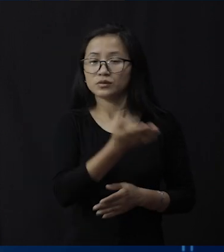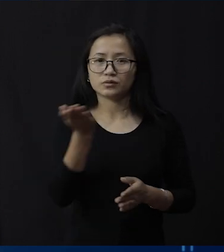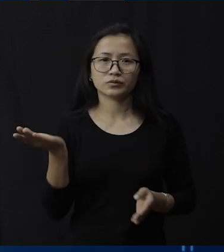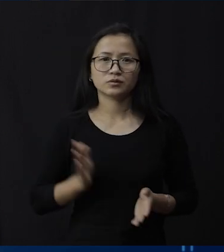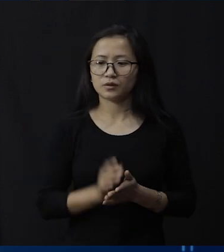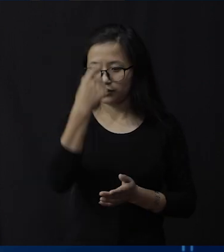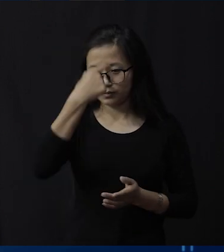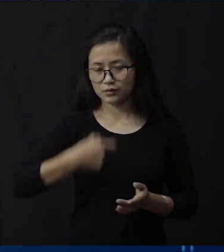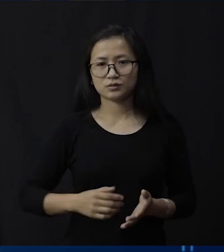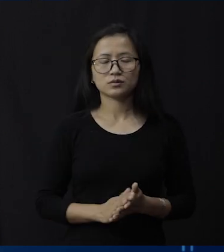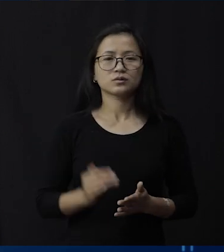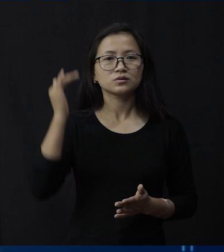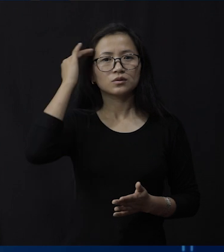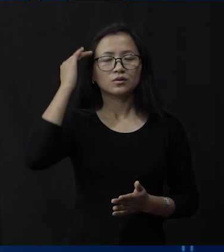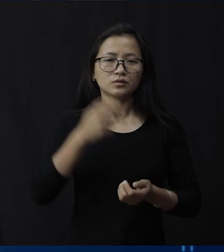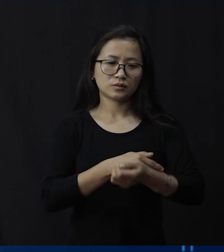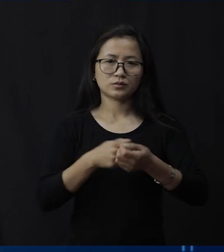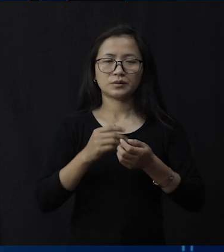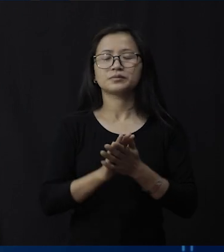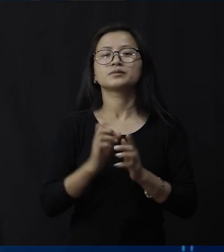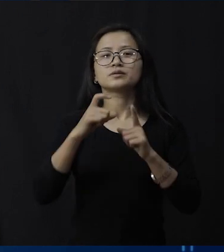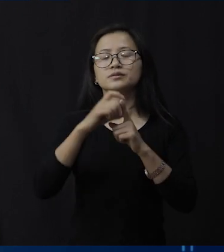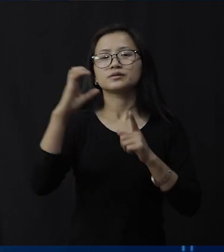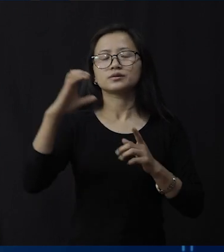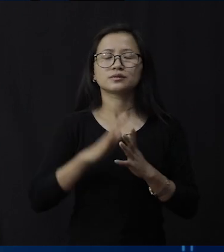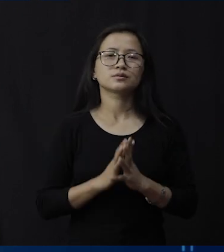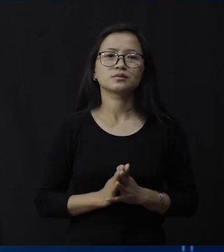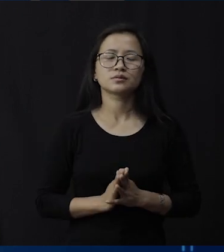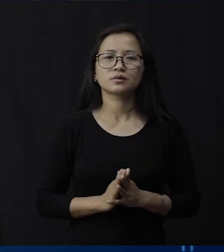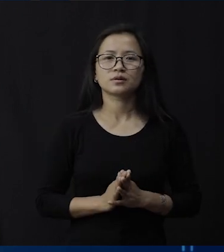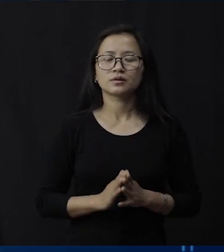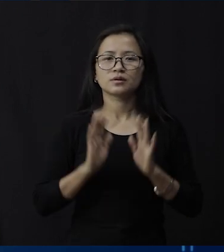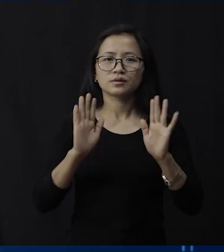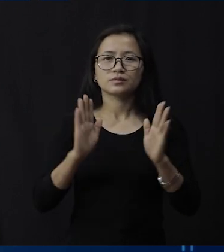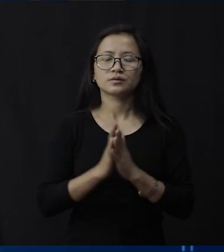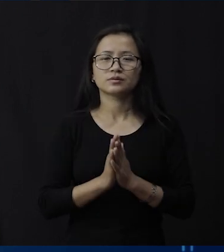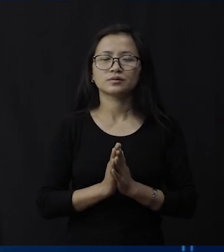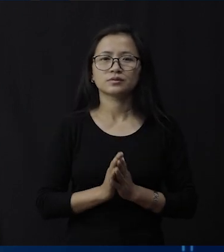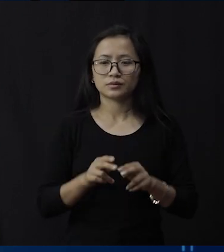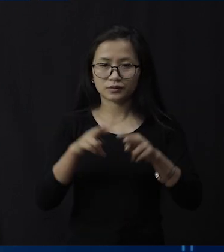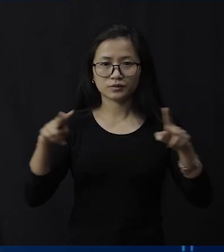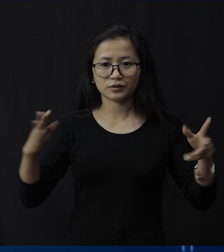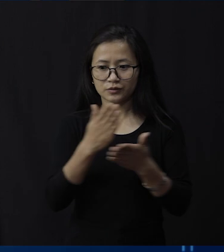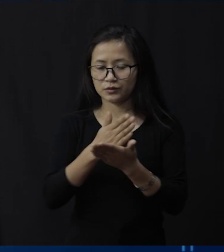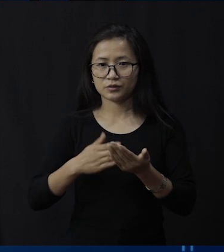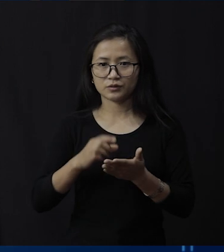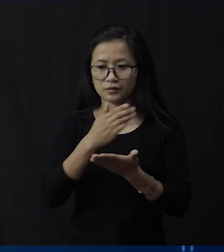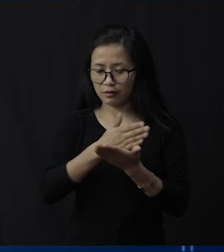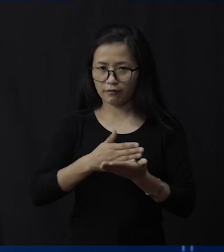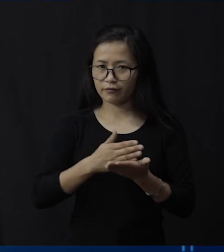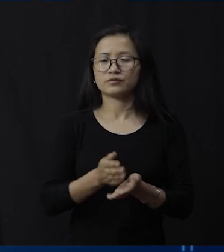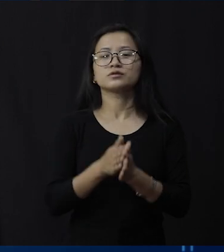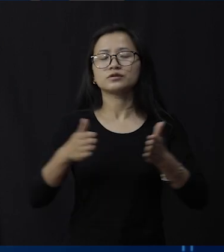a person who is known by the name DC, right? And then we also have different divisions in our